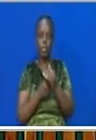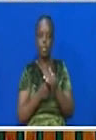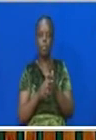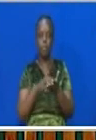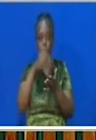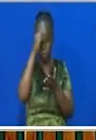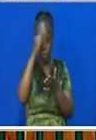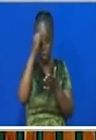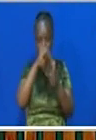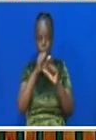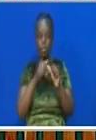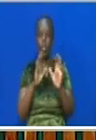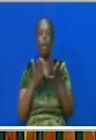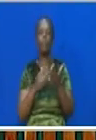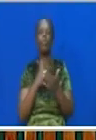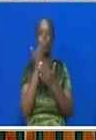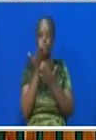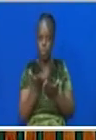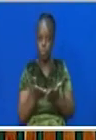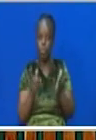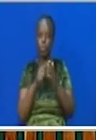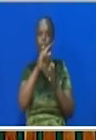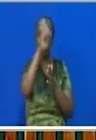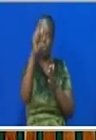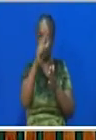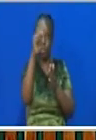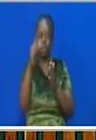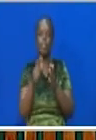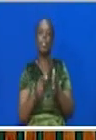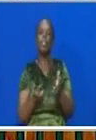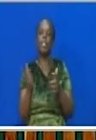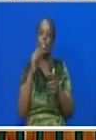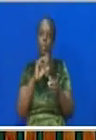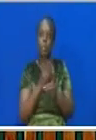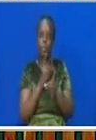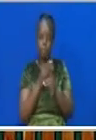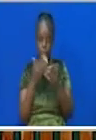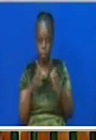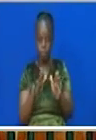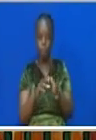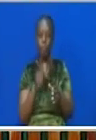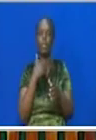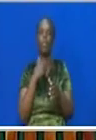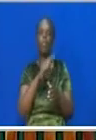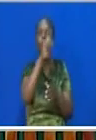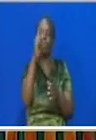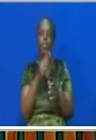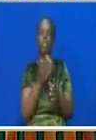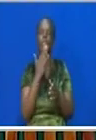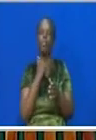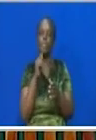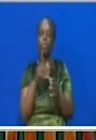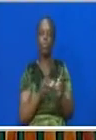discuss about how are you going to answer these questions. Questions come in different forms. We have a question which needs you to